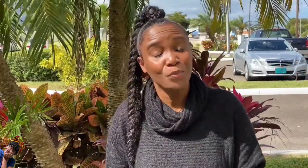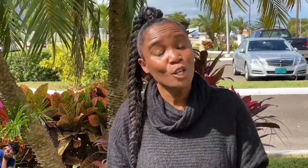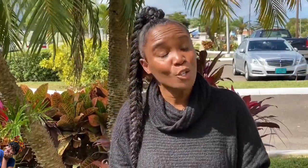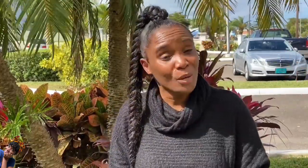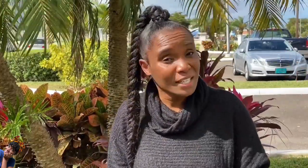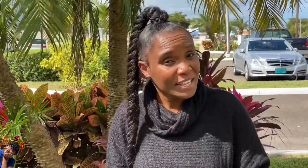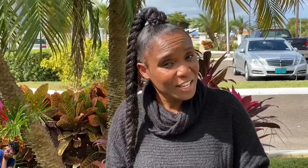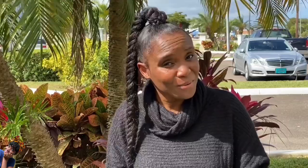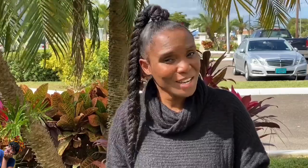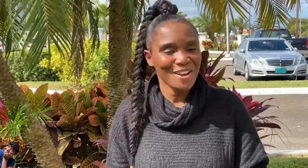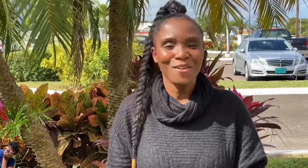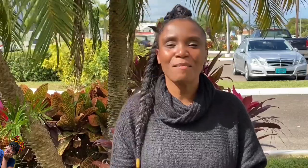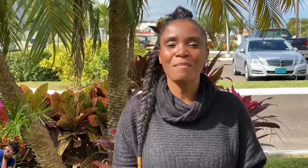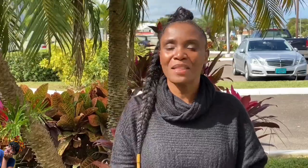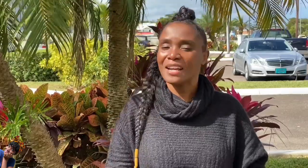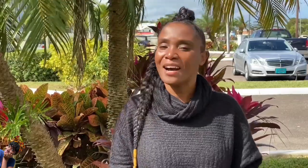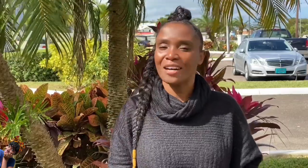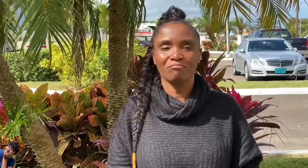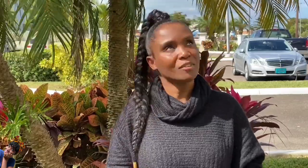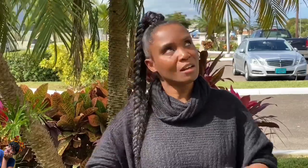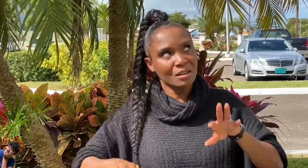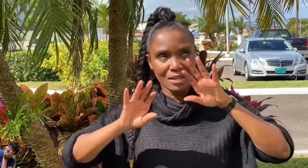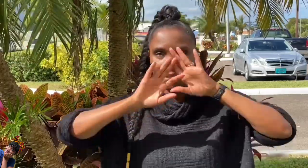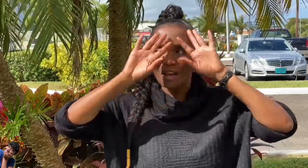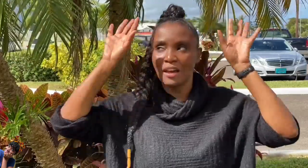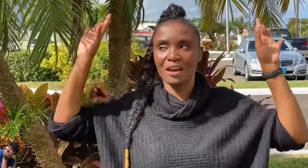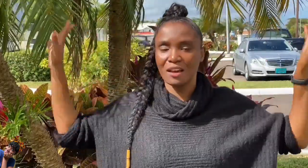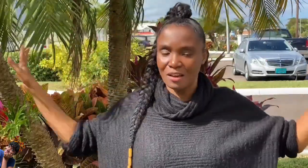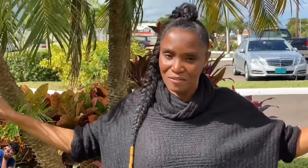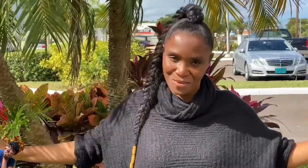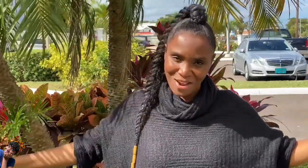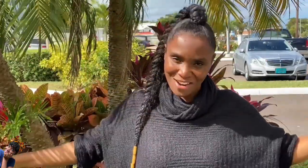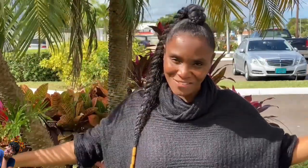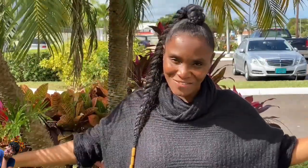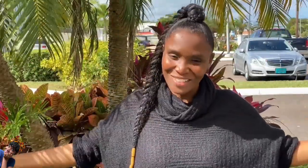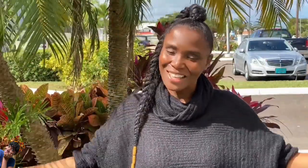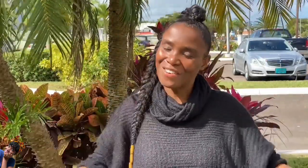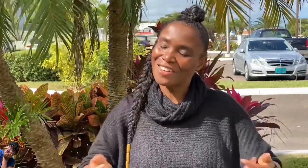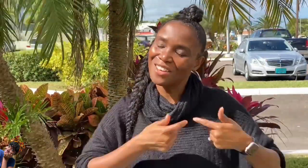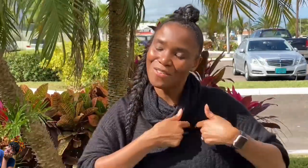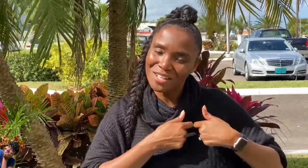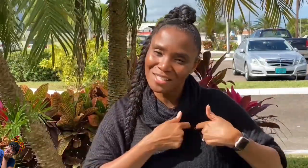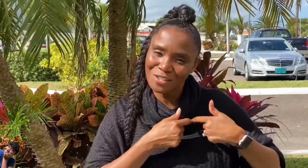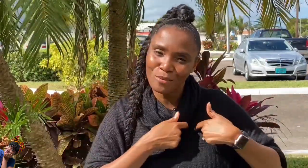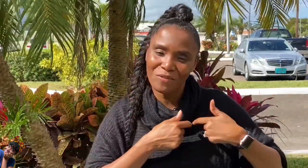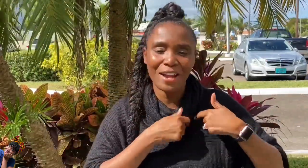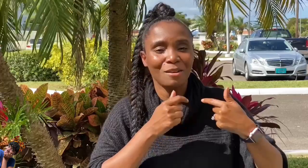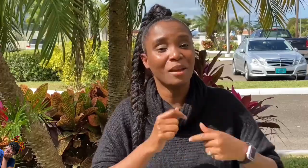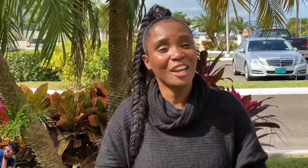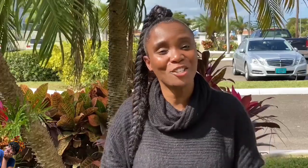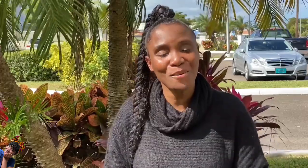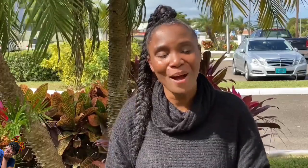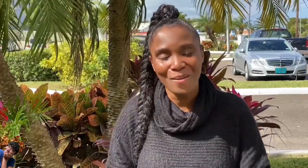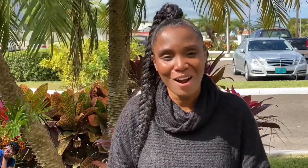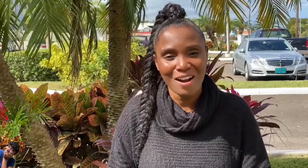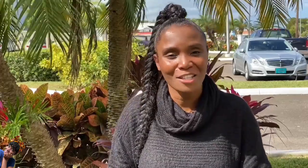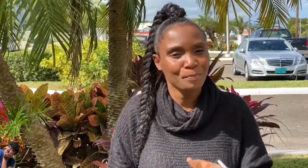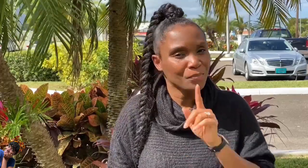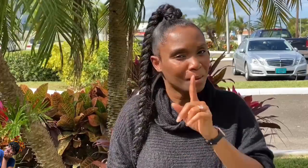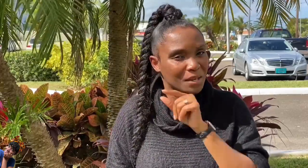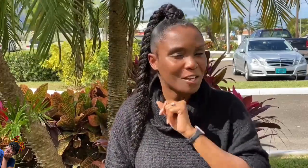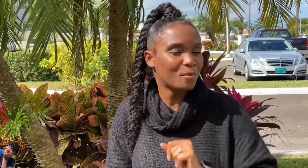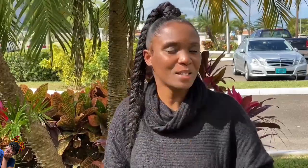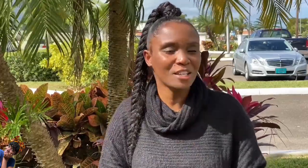time with you. So until next week, remember that God, although he's everywhere, he really wants us to invite him into our